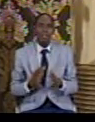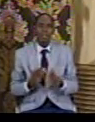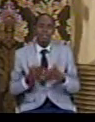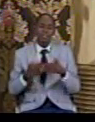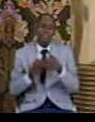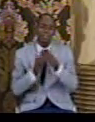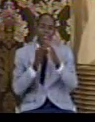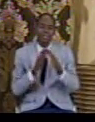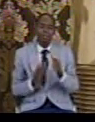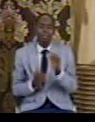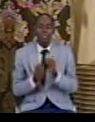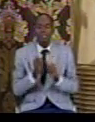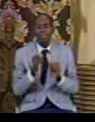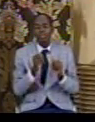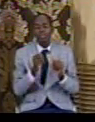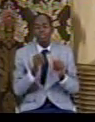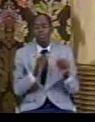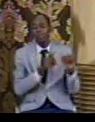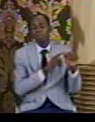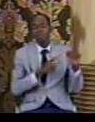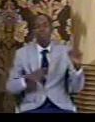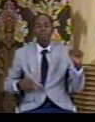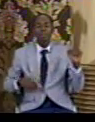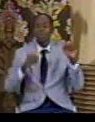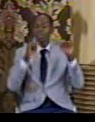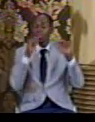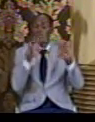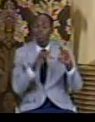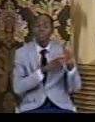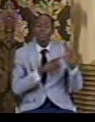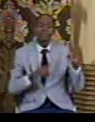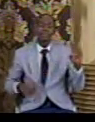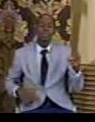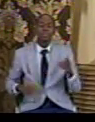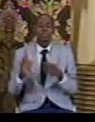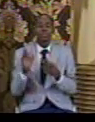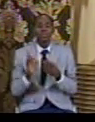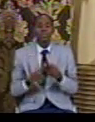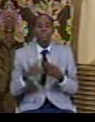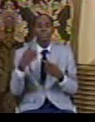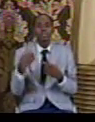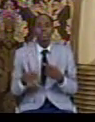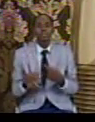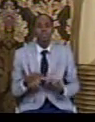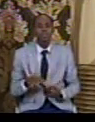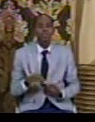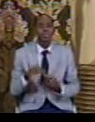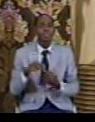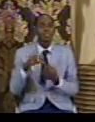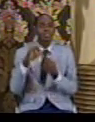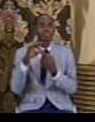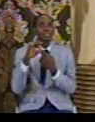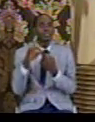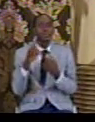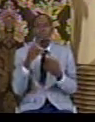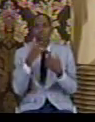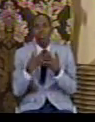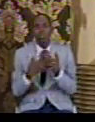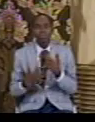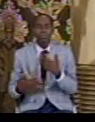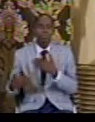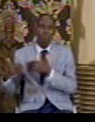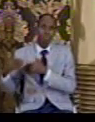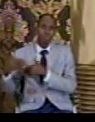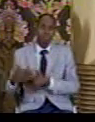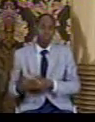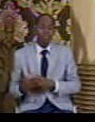nearer, nearer, blessed Lord, to thy precious bleed. Oh,